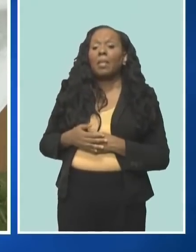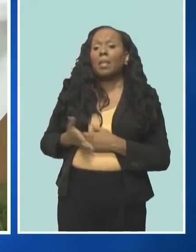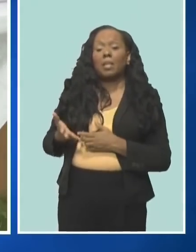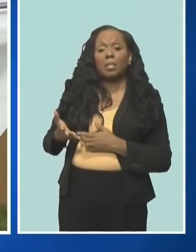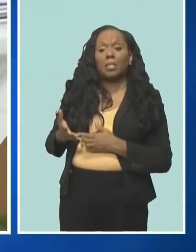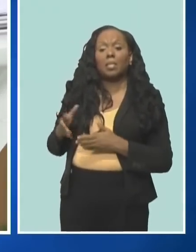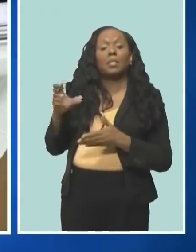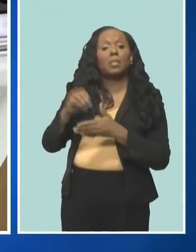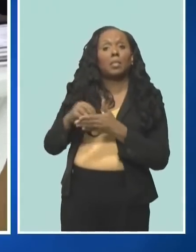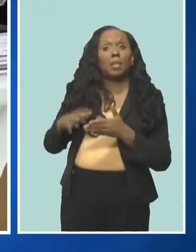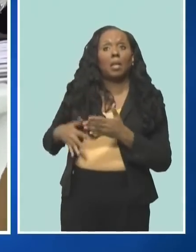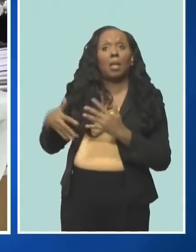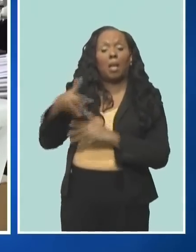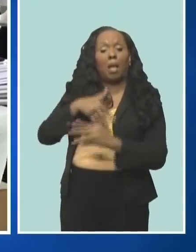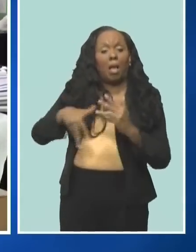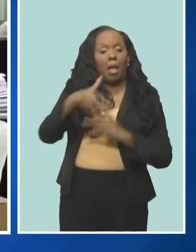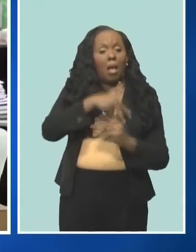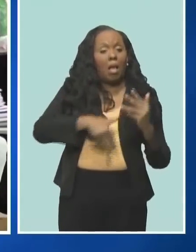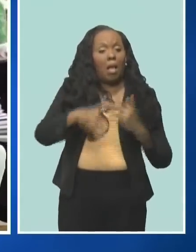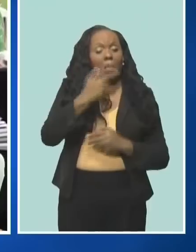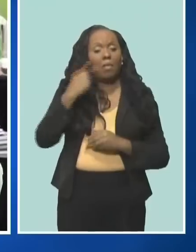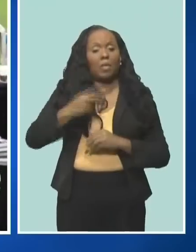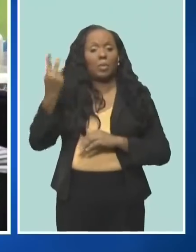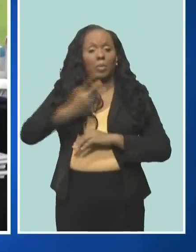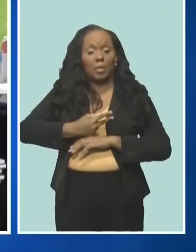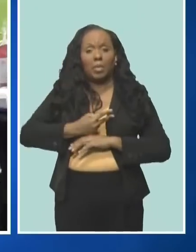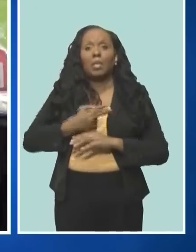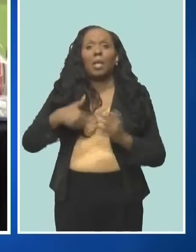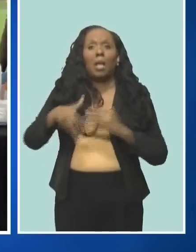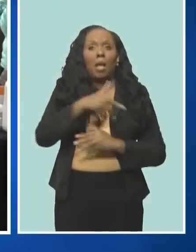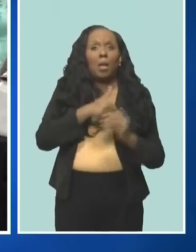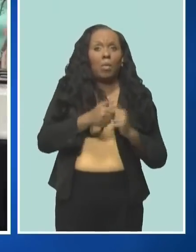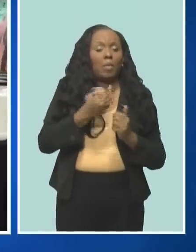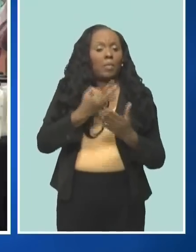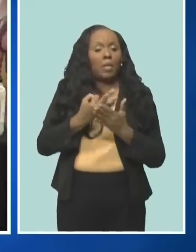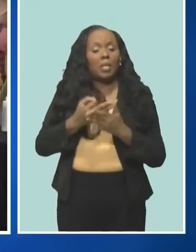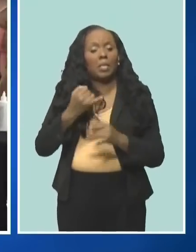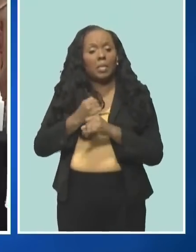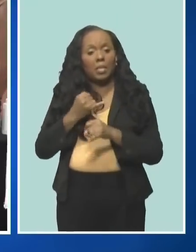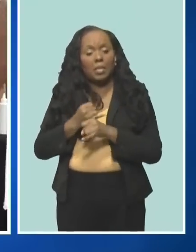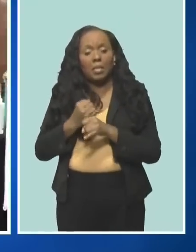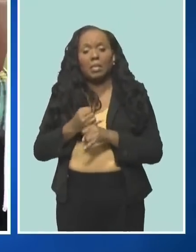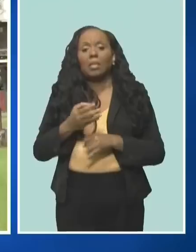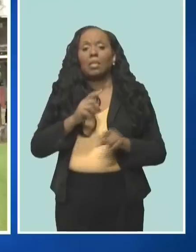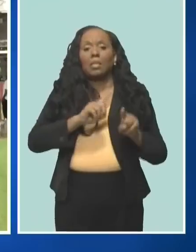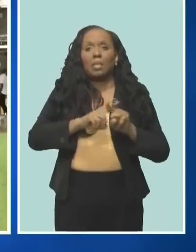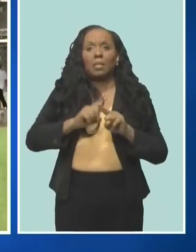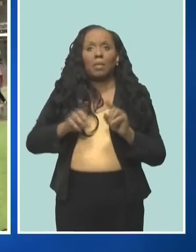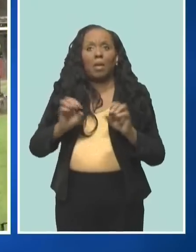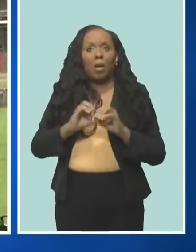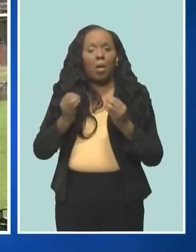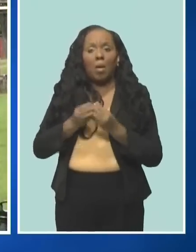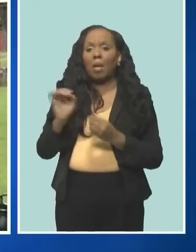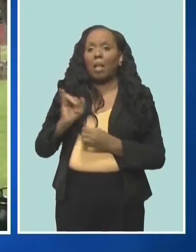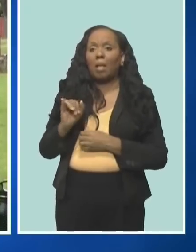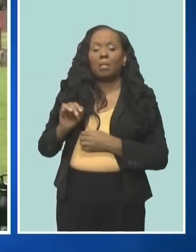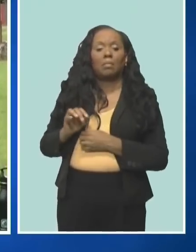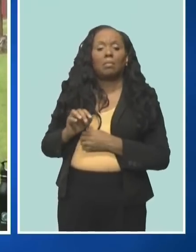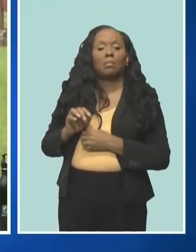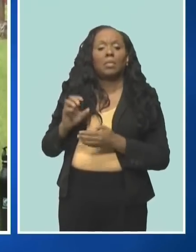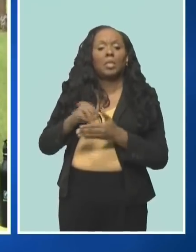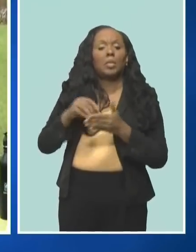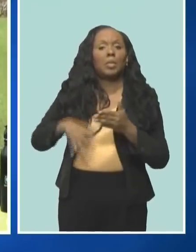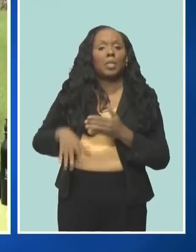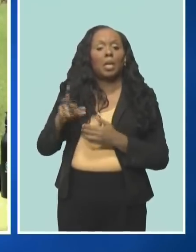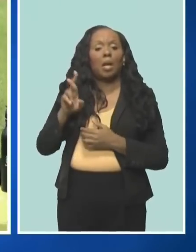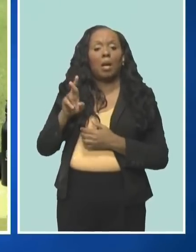orientation interacted with representatives of financial institutions and organizations, including the Student Revolving Loan